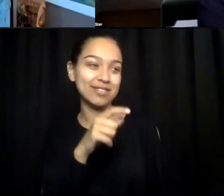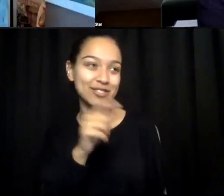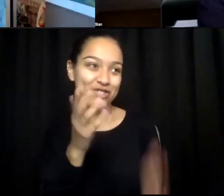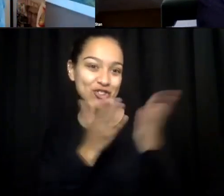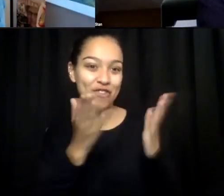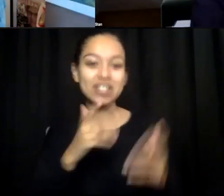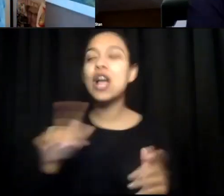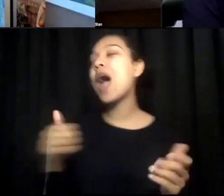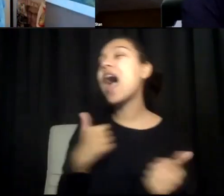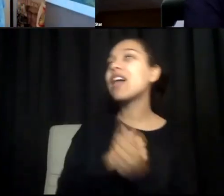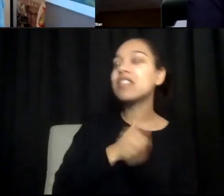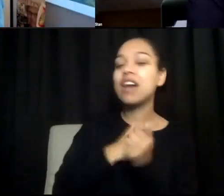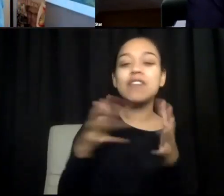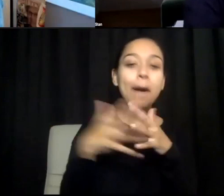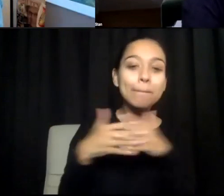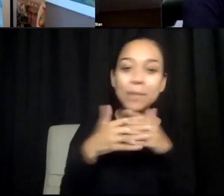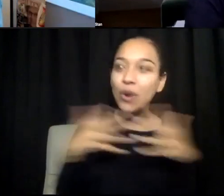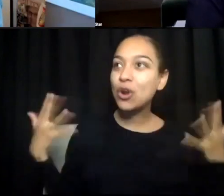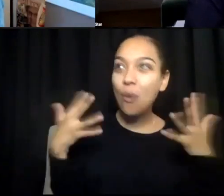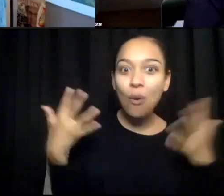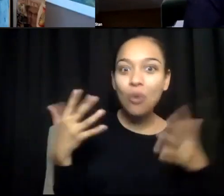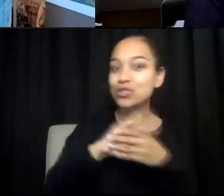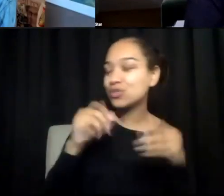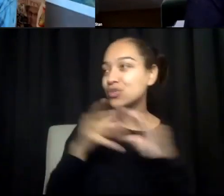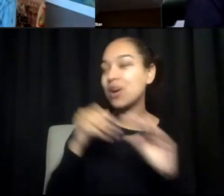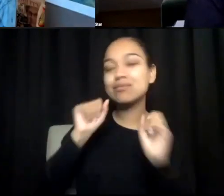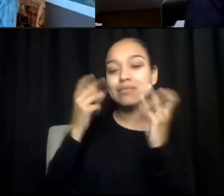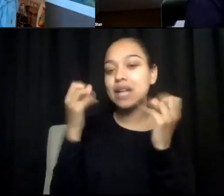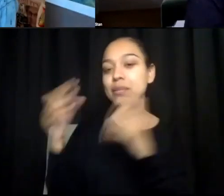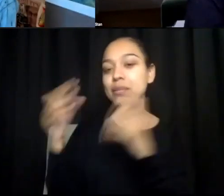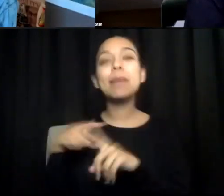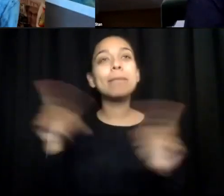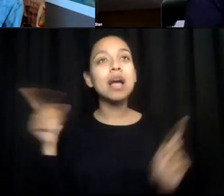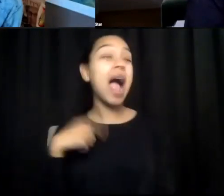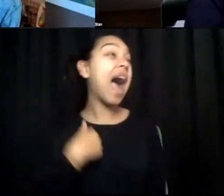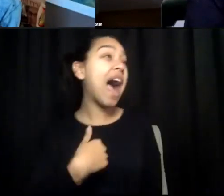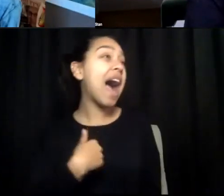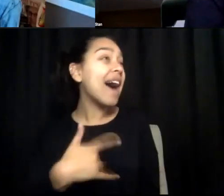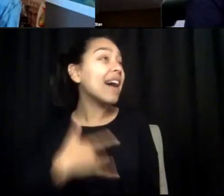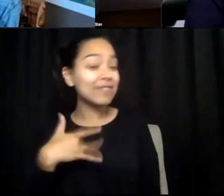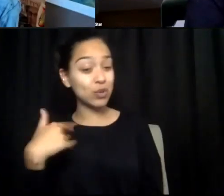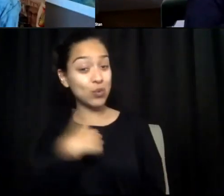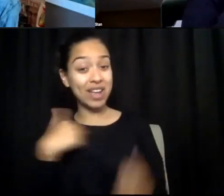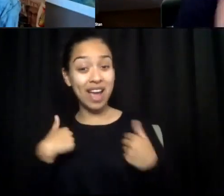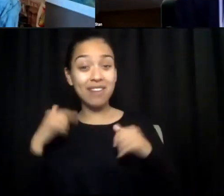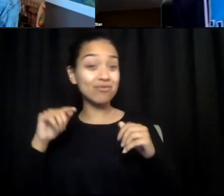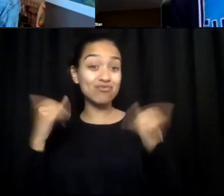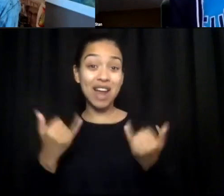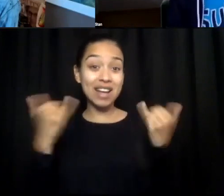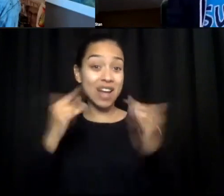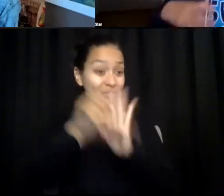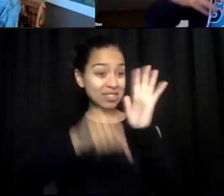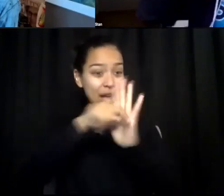love. Yeah. I think we're in a great time for television. I mean, there's just so many